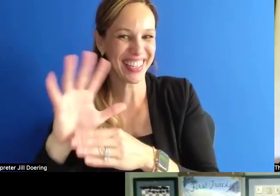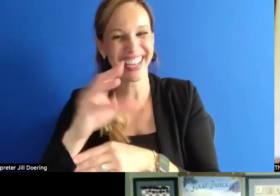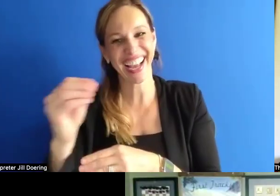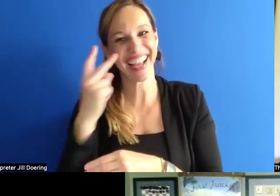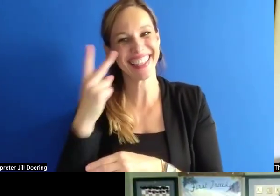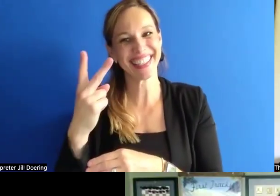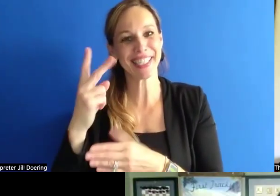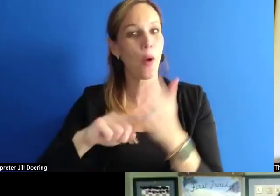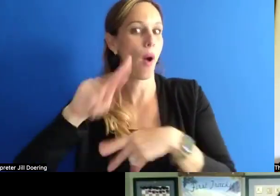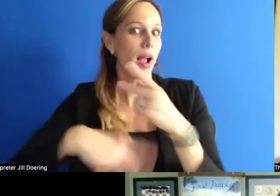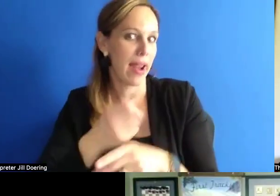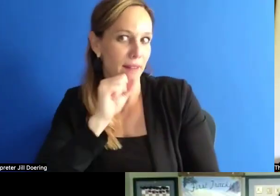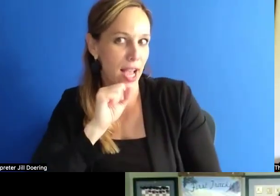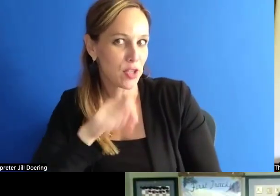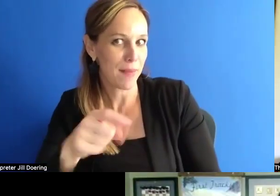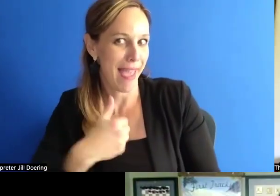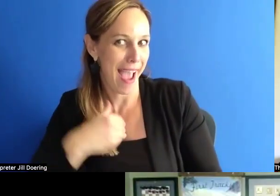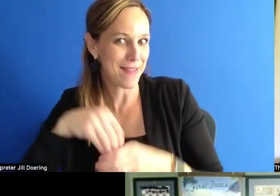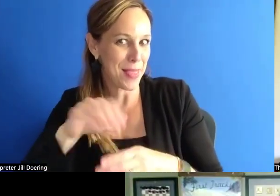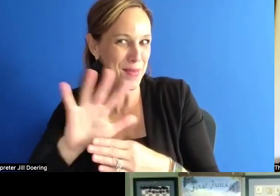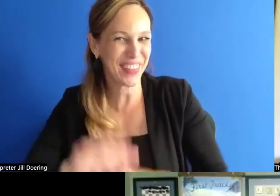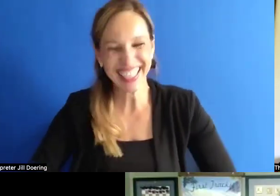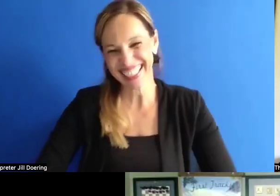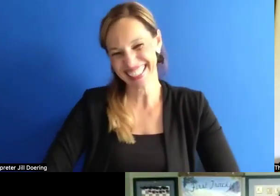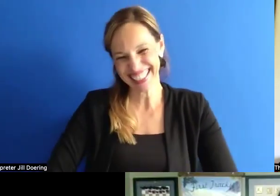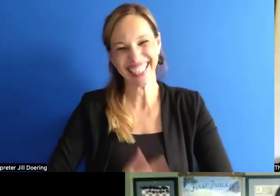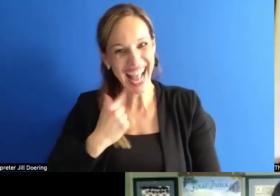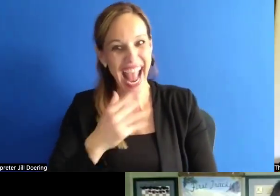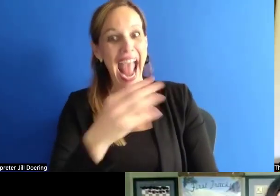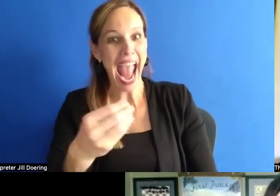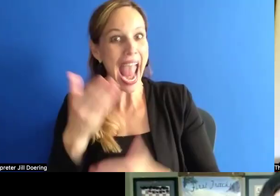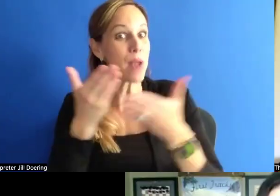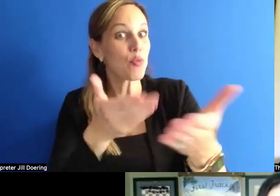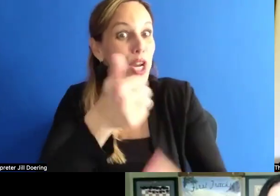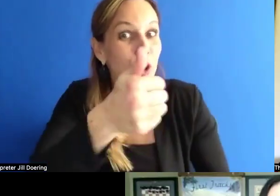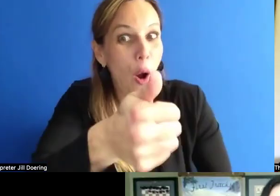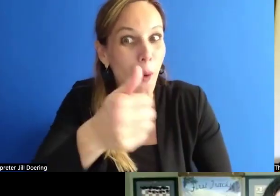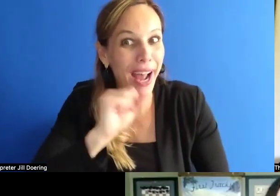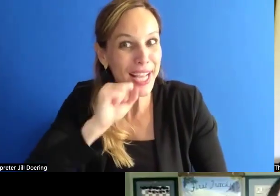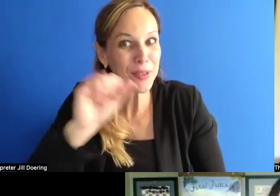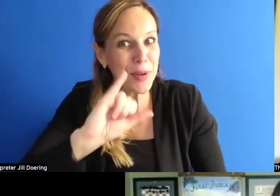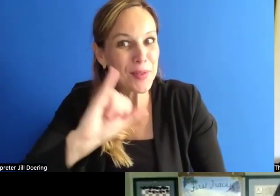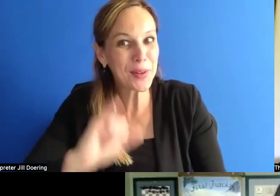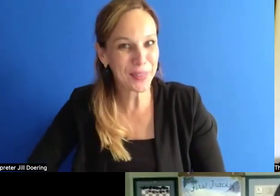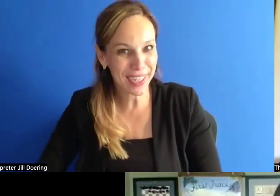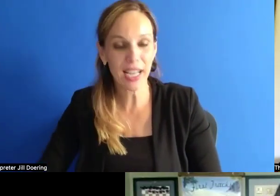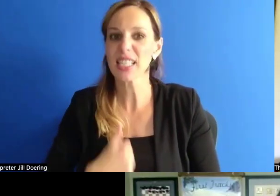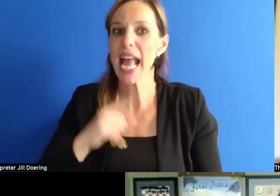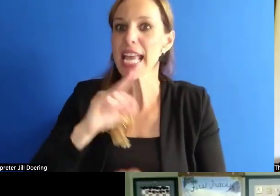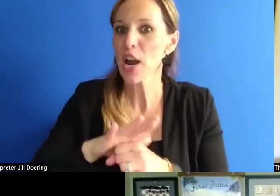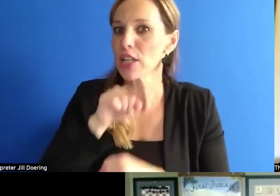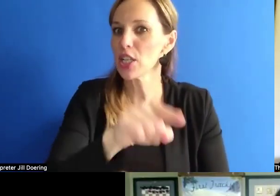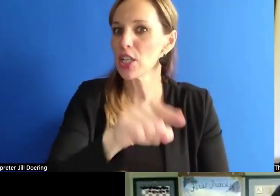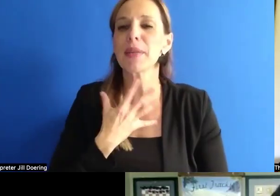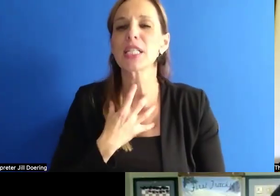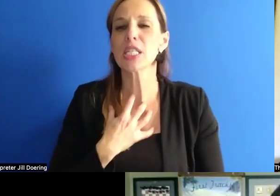ice cream they have been having in the movie. And bring your own ice cream, because I guarantee you will crave some once you get